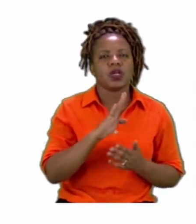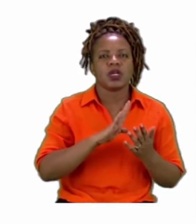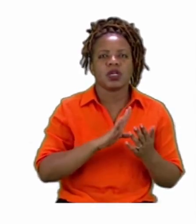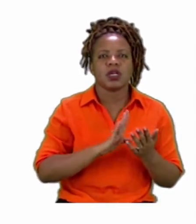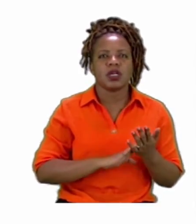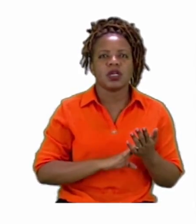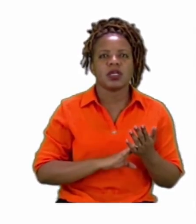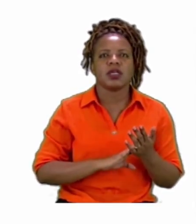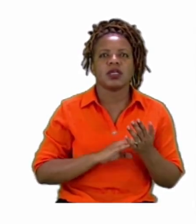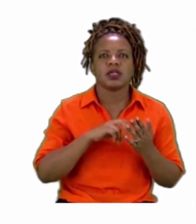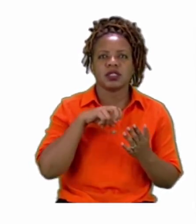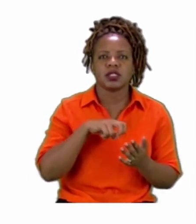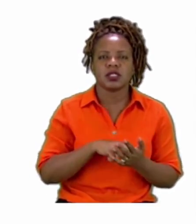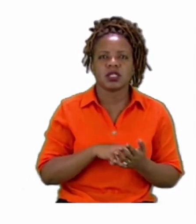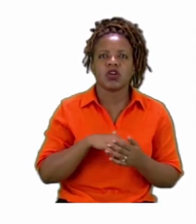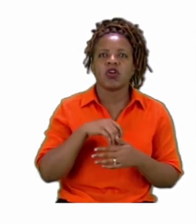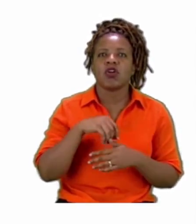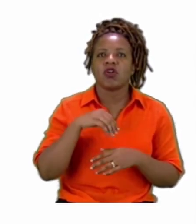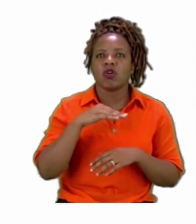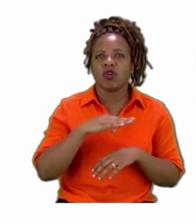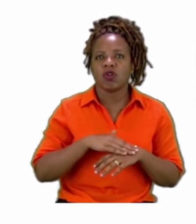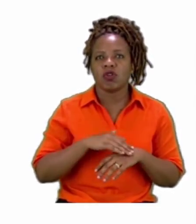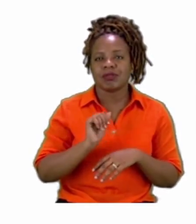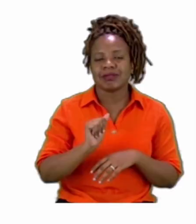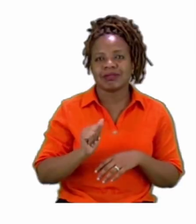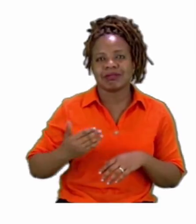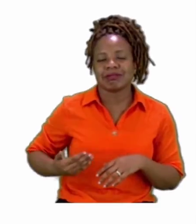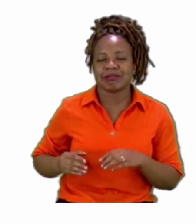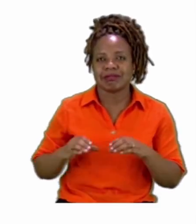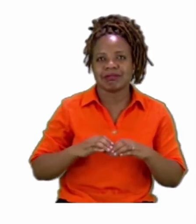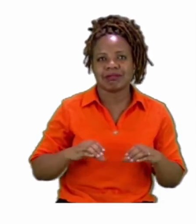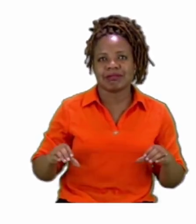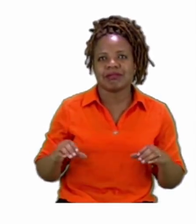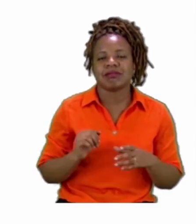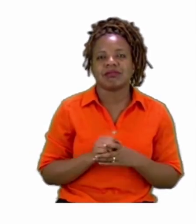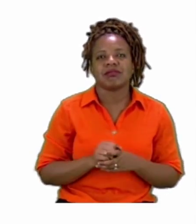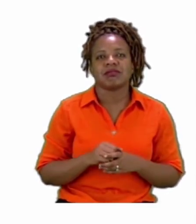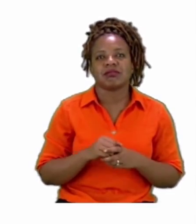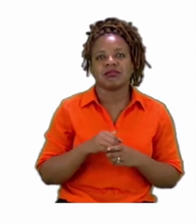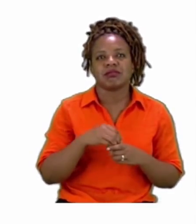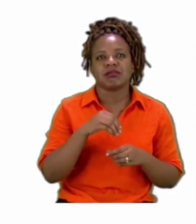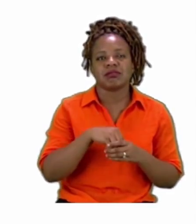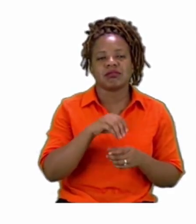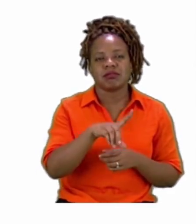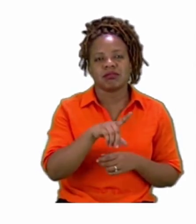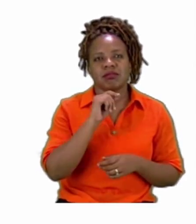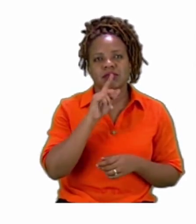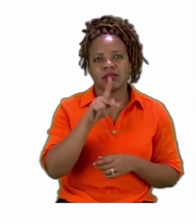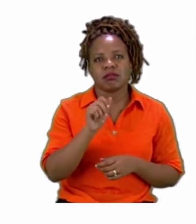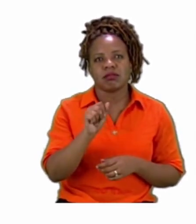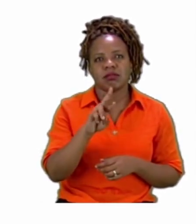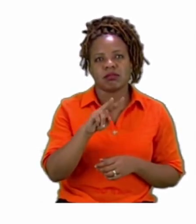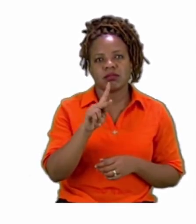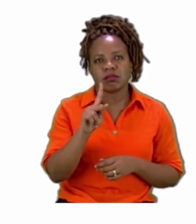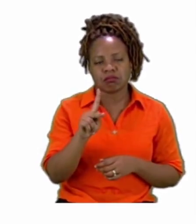This one can be our 4th sentence. Now, if we read all 4 sentences, we are